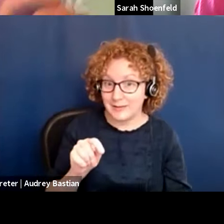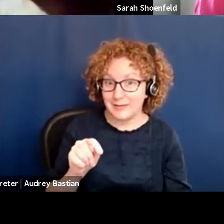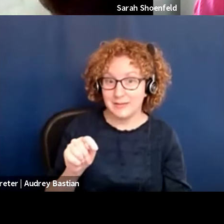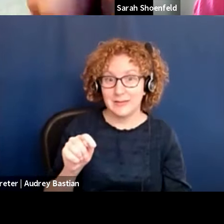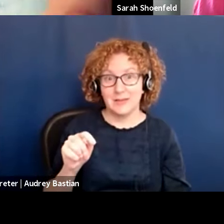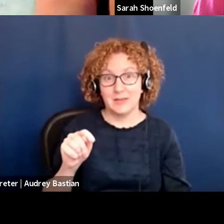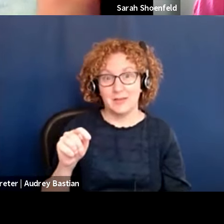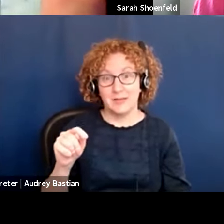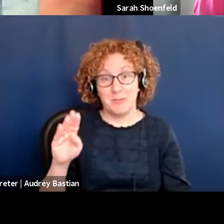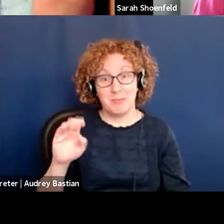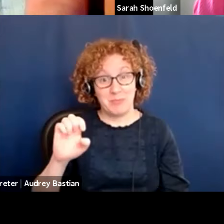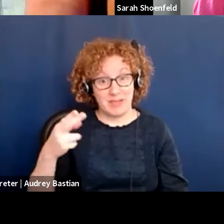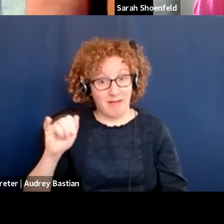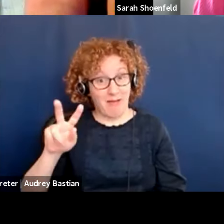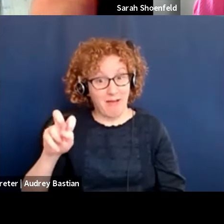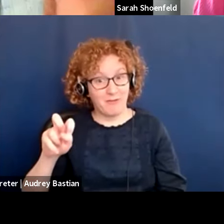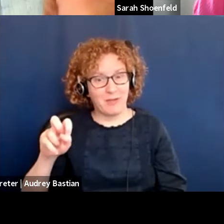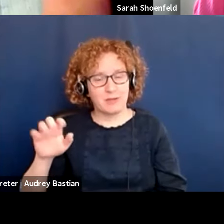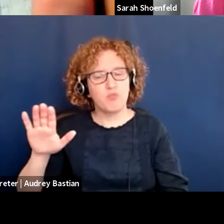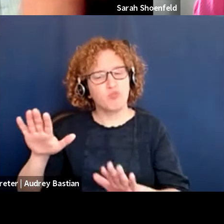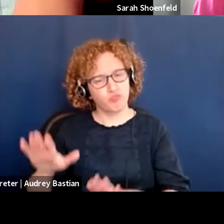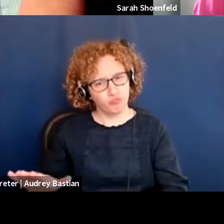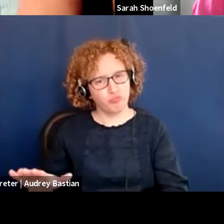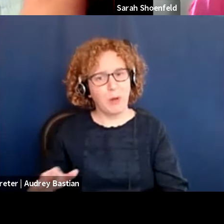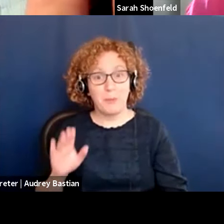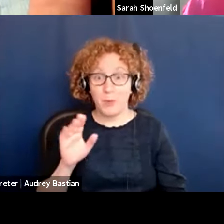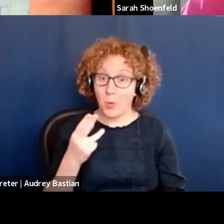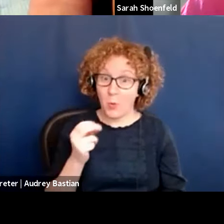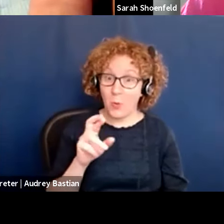beehive. Okay, well